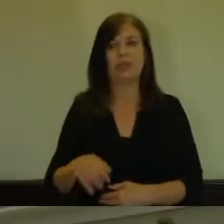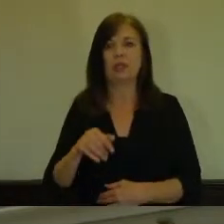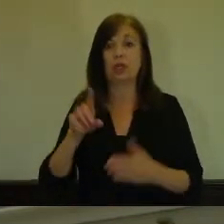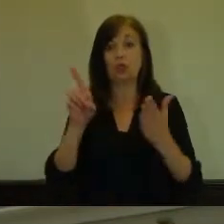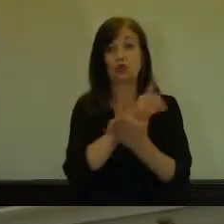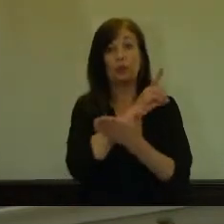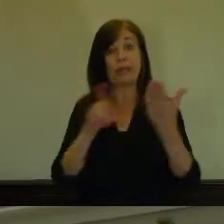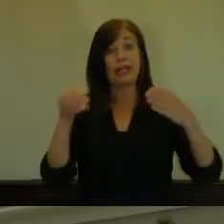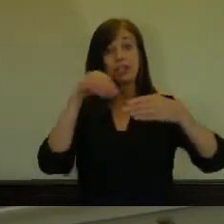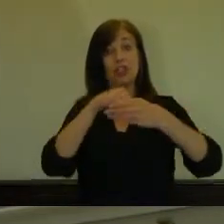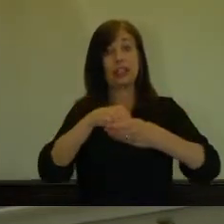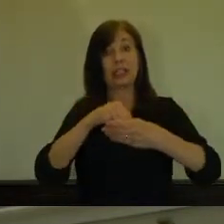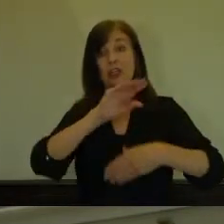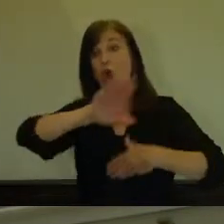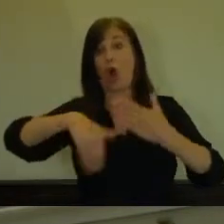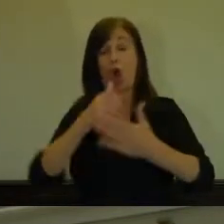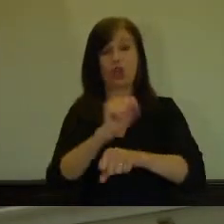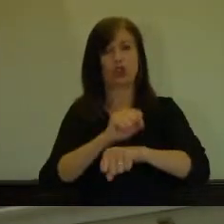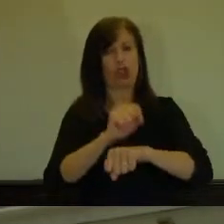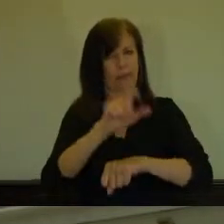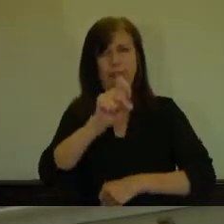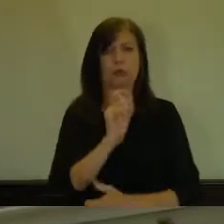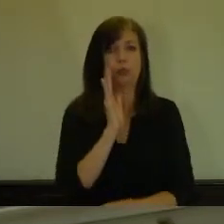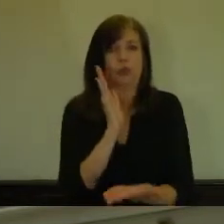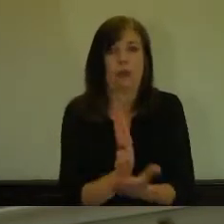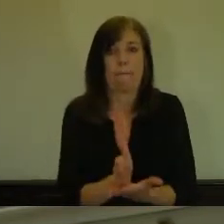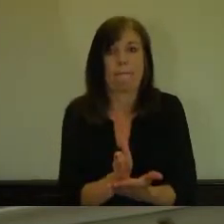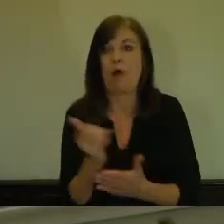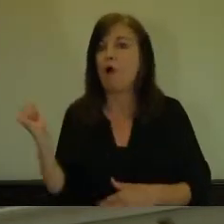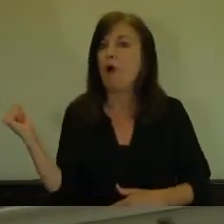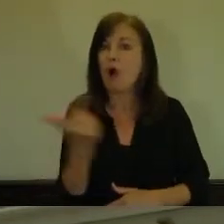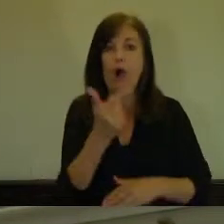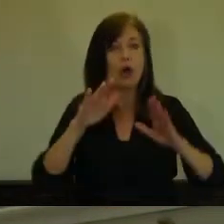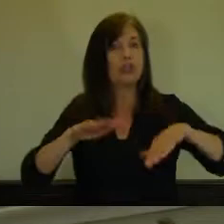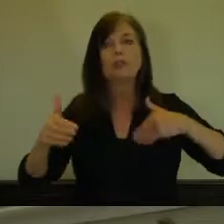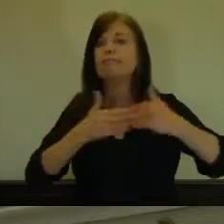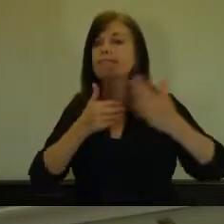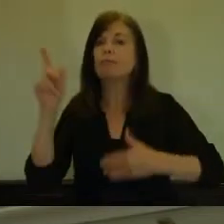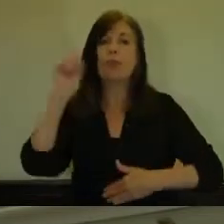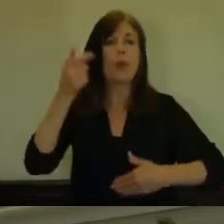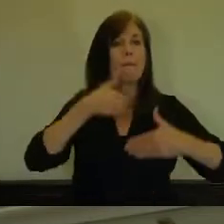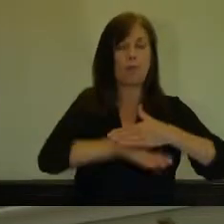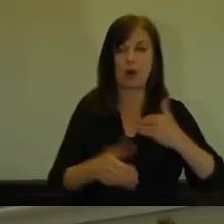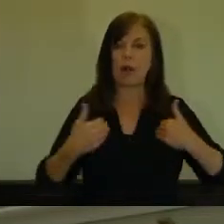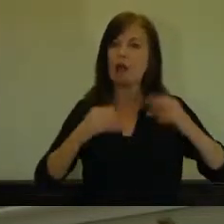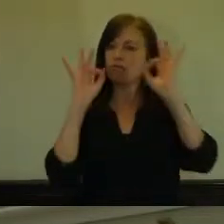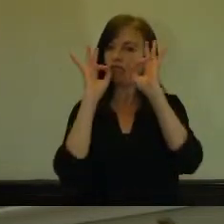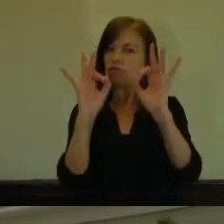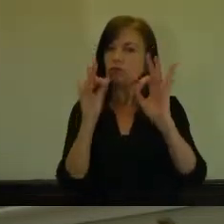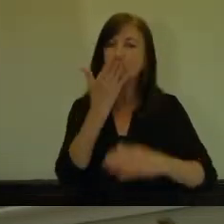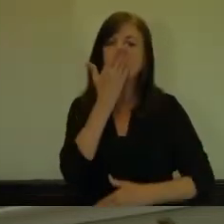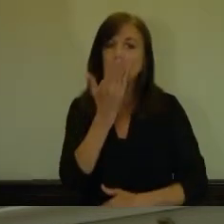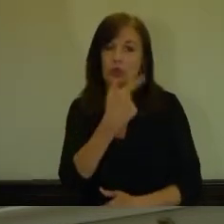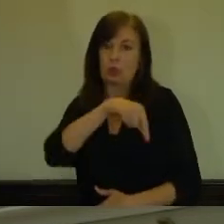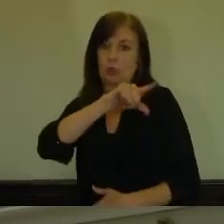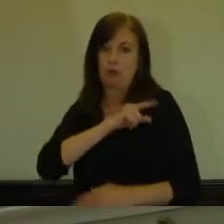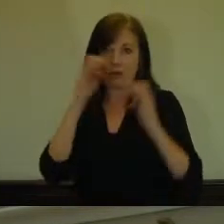in the workplace, time to make sure that each of our children, no matter where they are born, get a quality education.